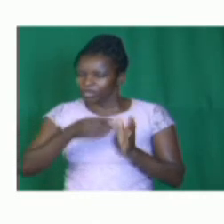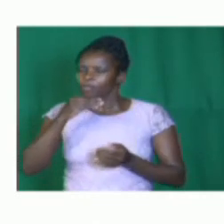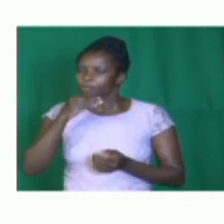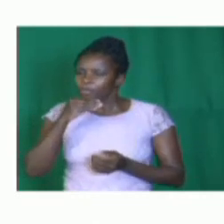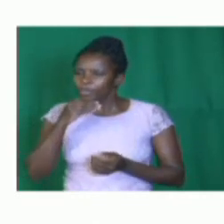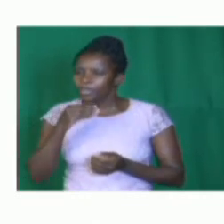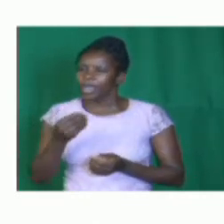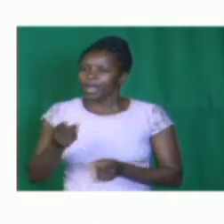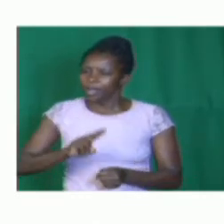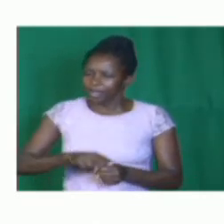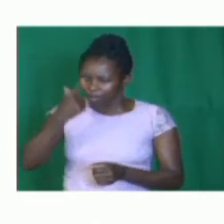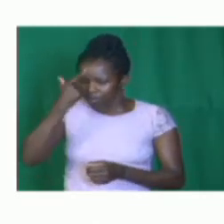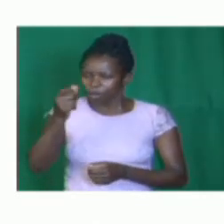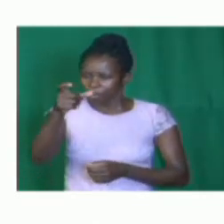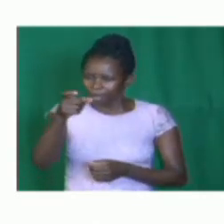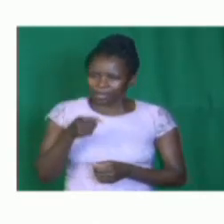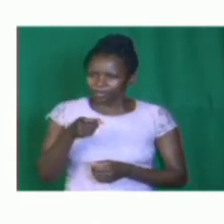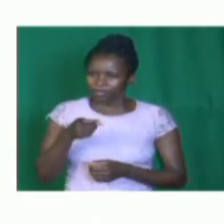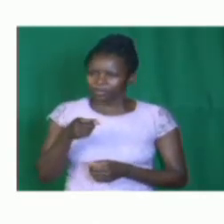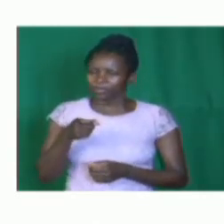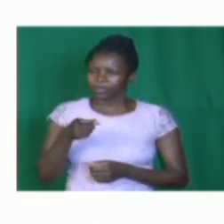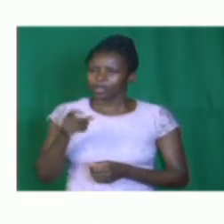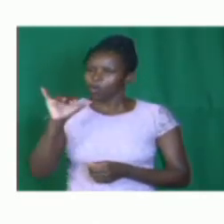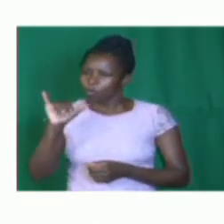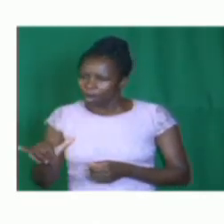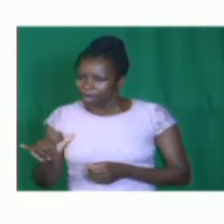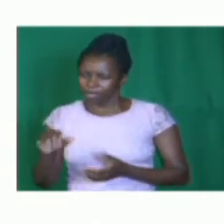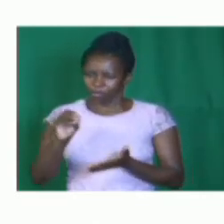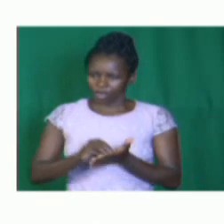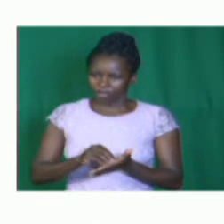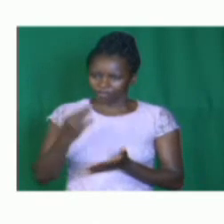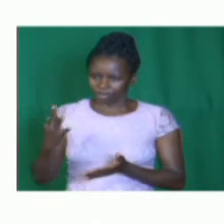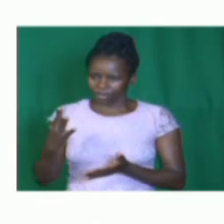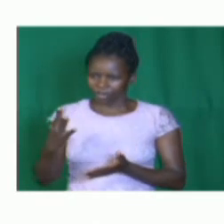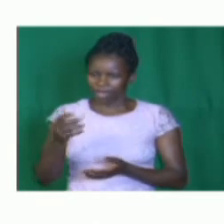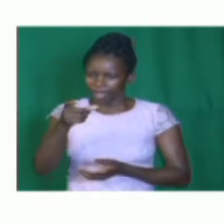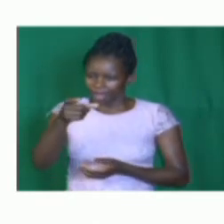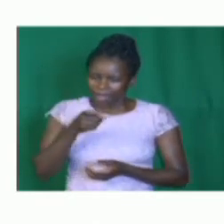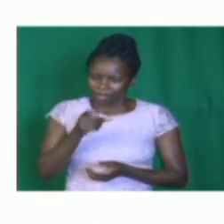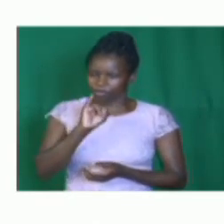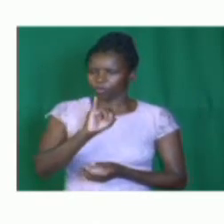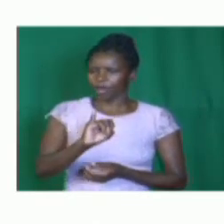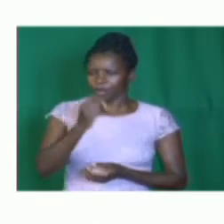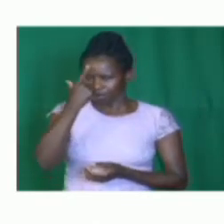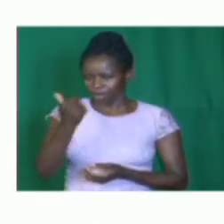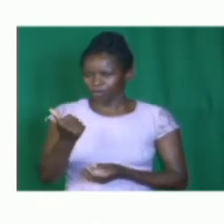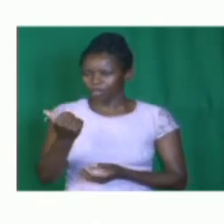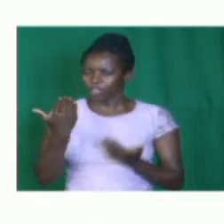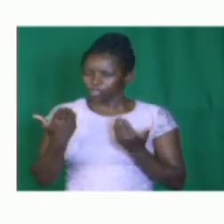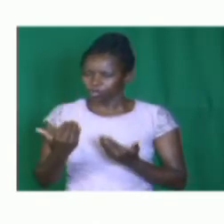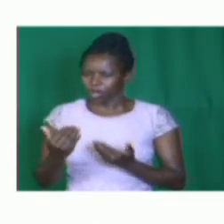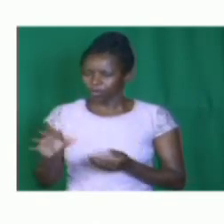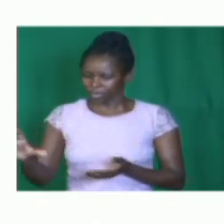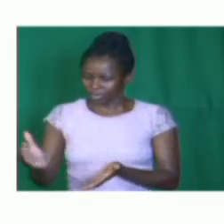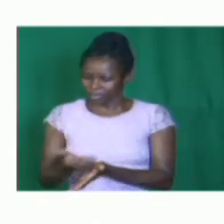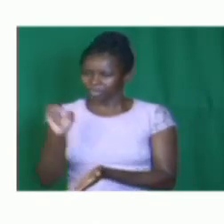the x coordinate is. Here is the y coordinate, here is the x coordinate. So now we can substitute in our